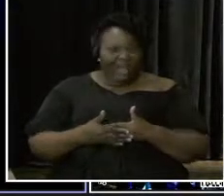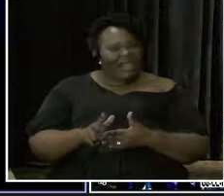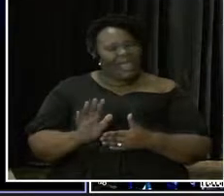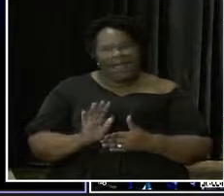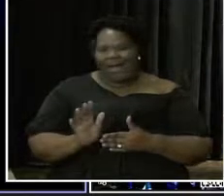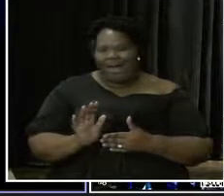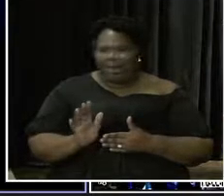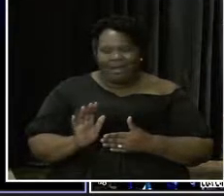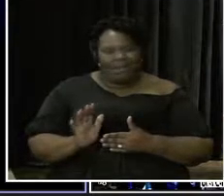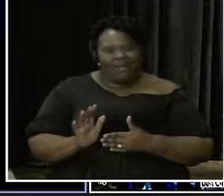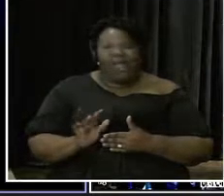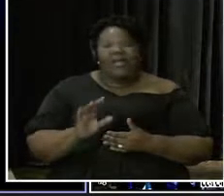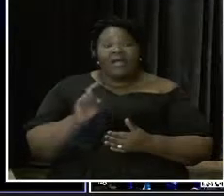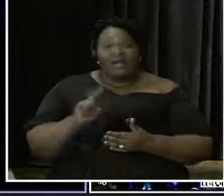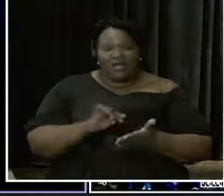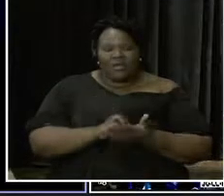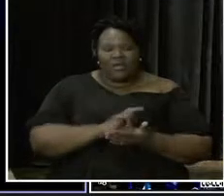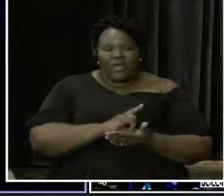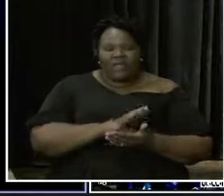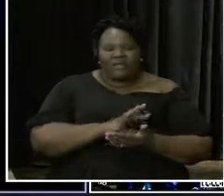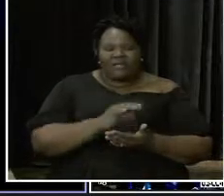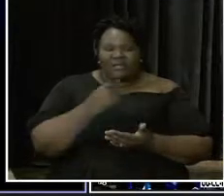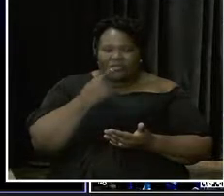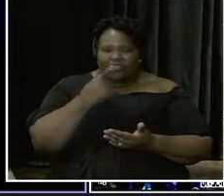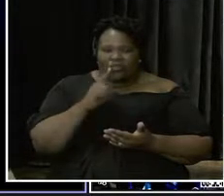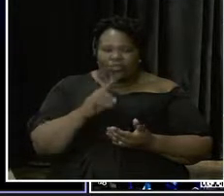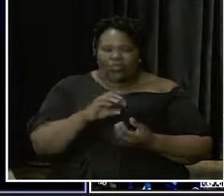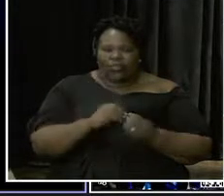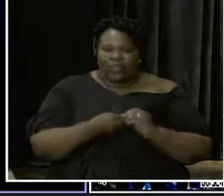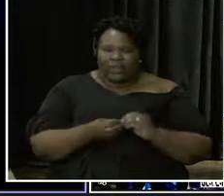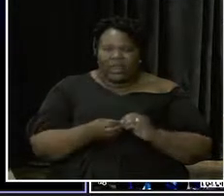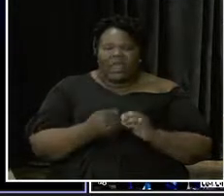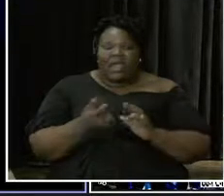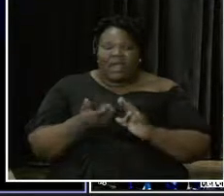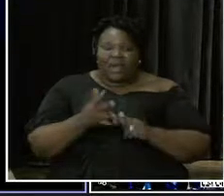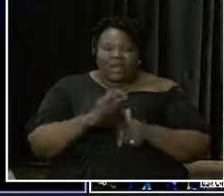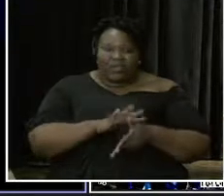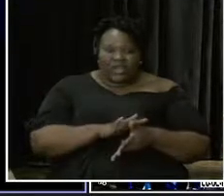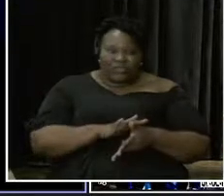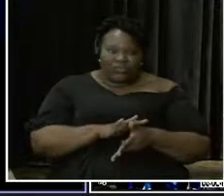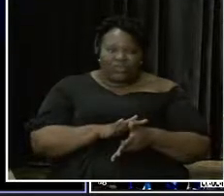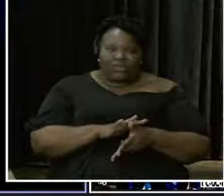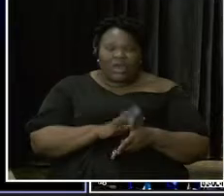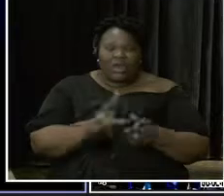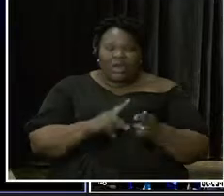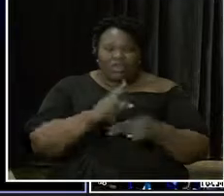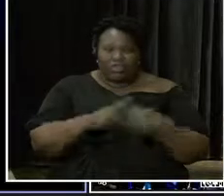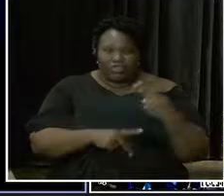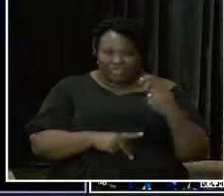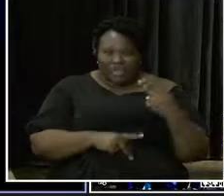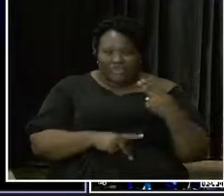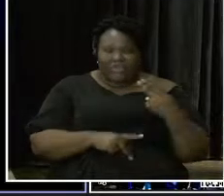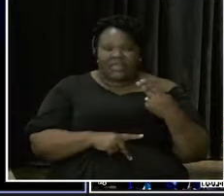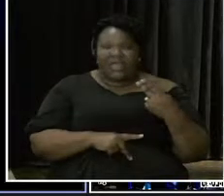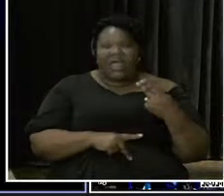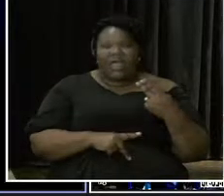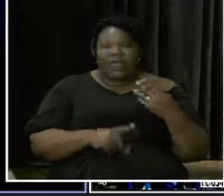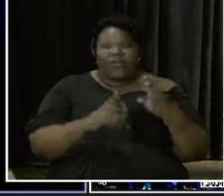considering these adjustments, Honorable Speaker. Reprioritization of projects mainly in the human